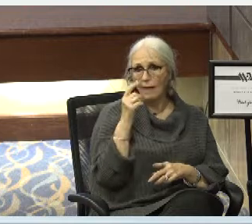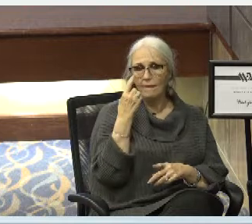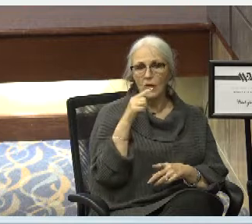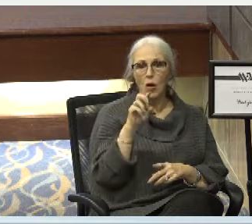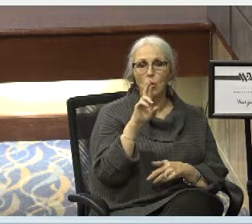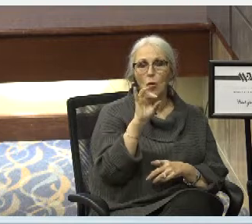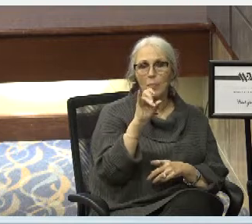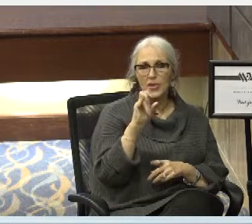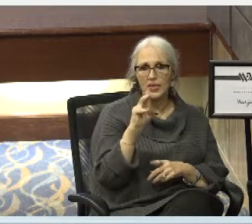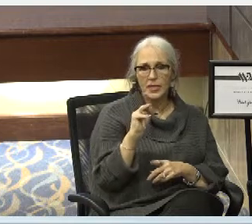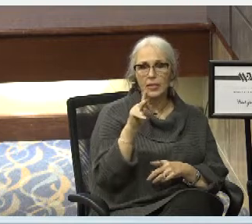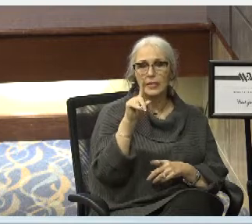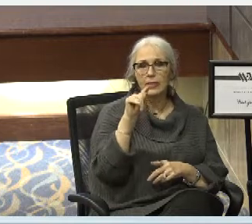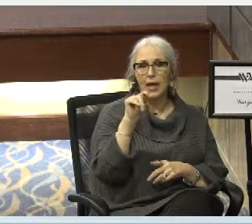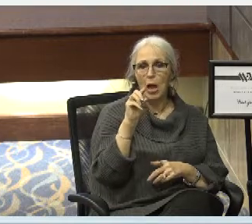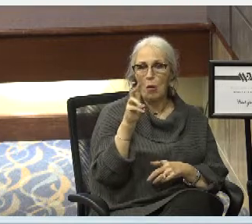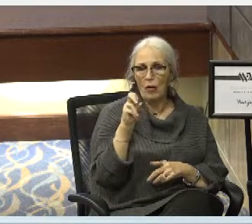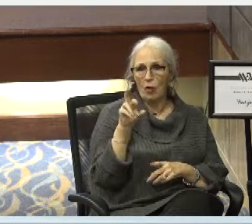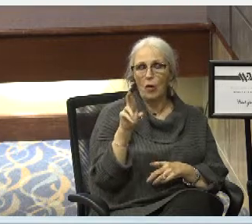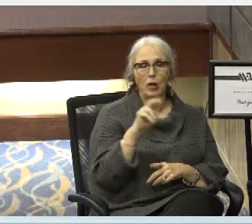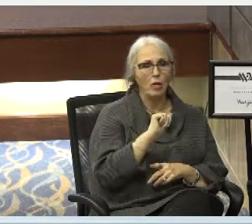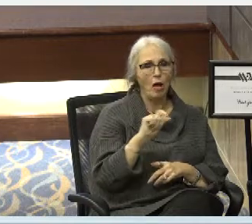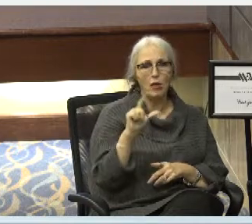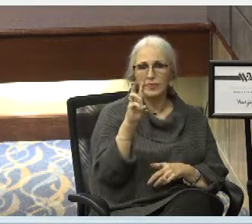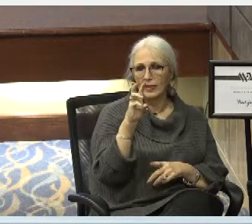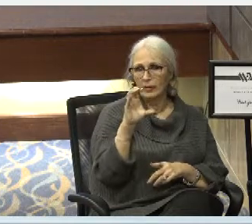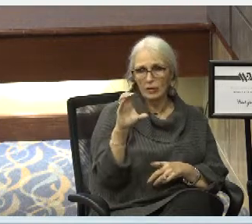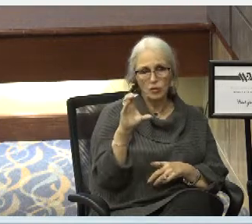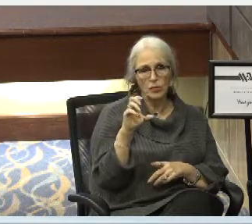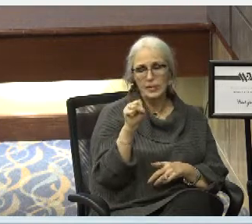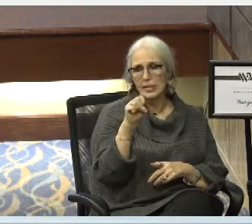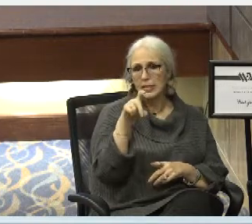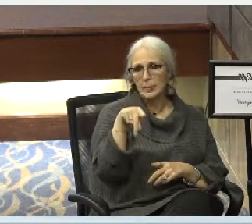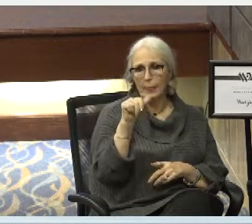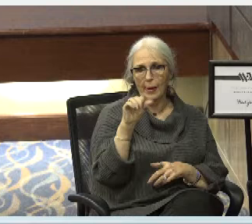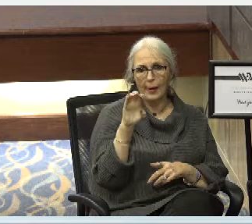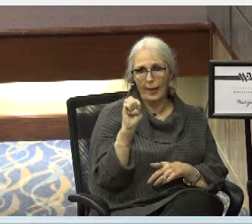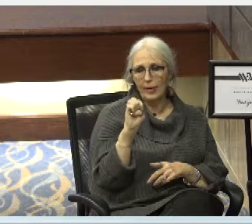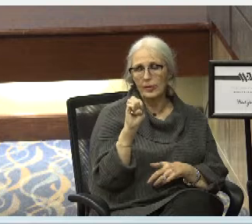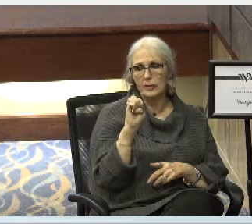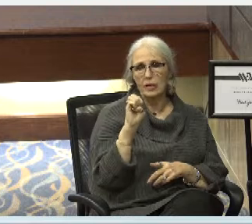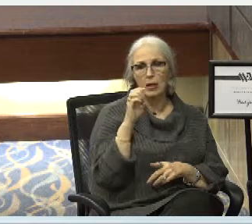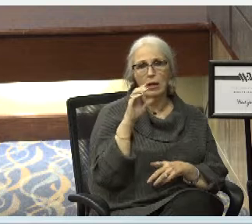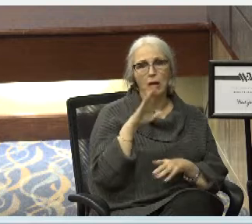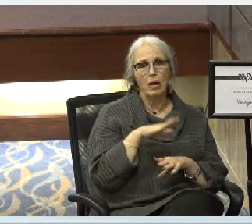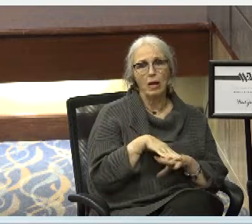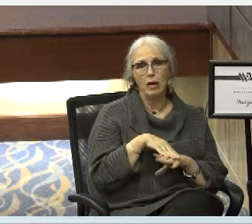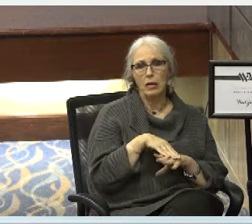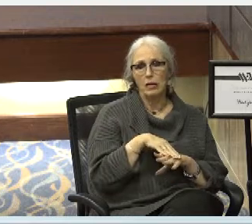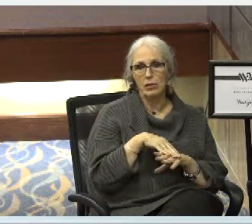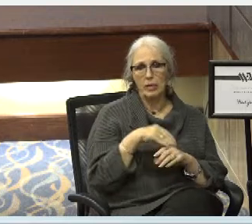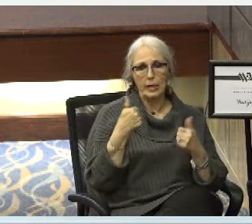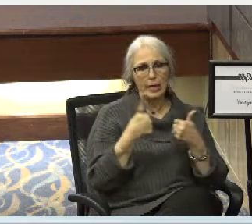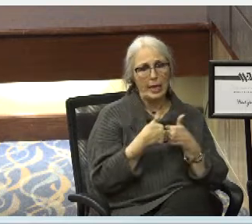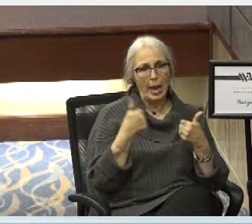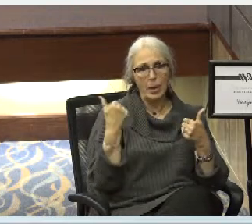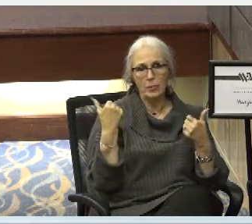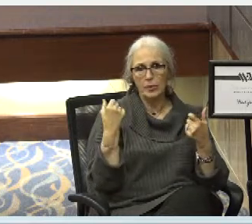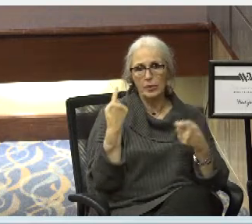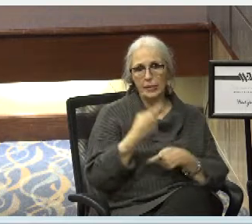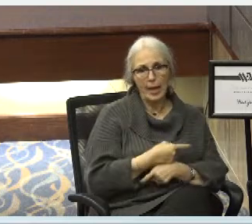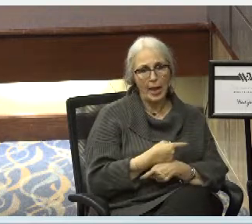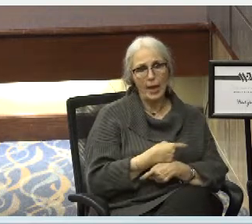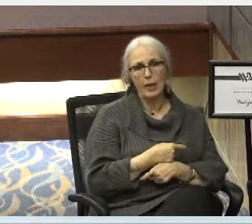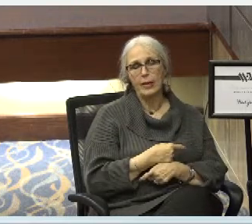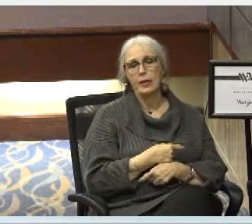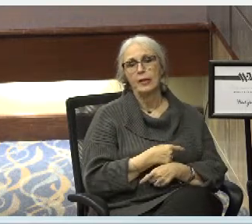Tower employees, and all 600 spaces on game day, both with